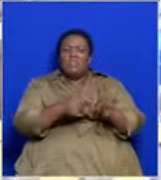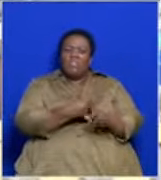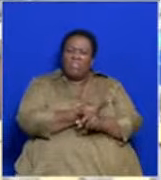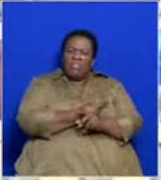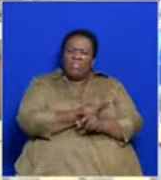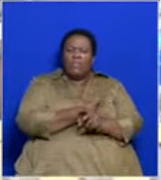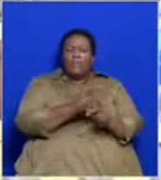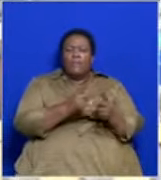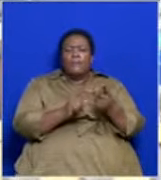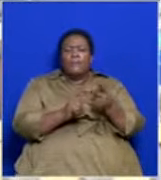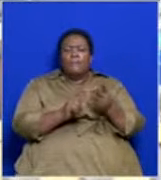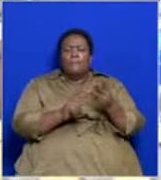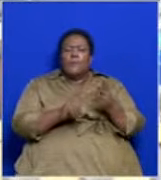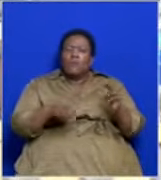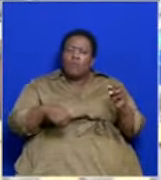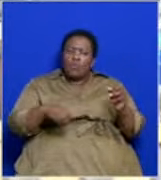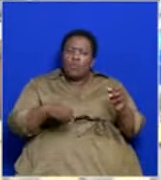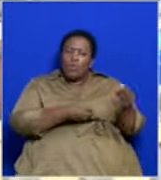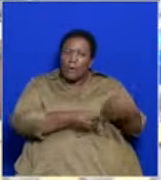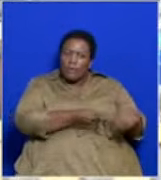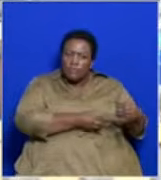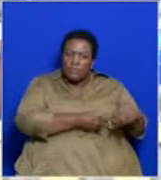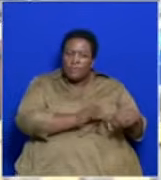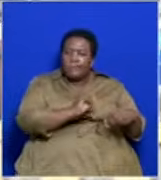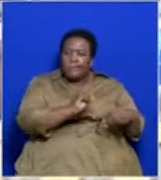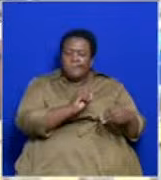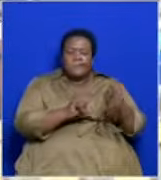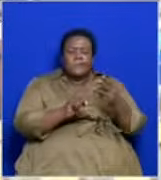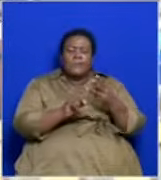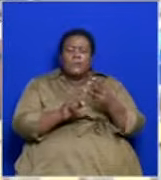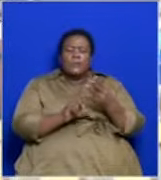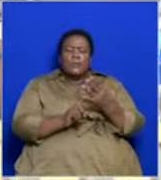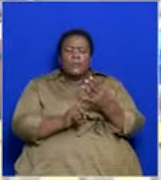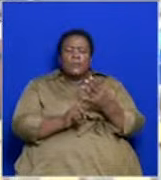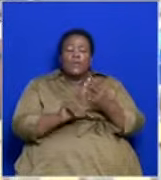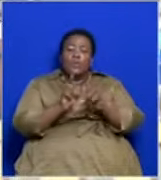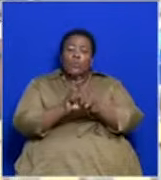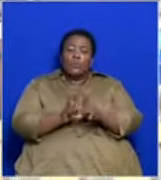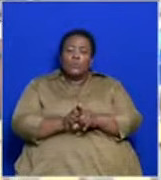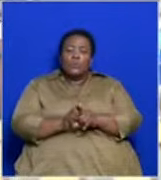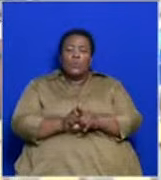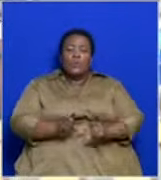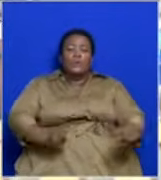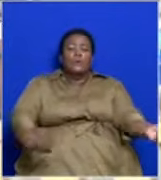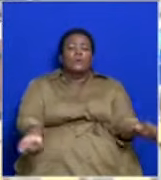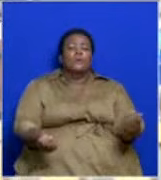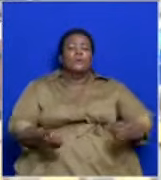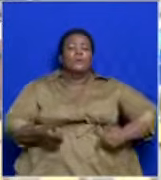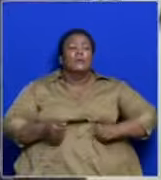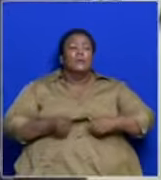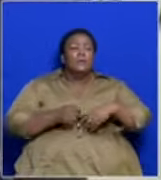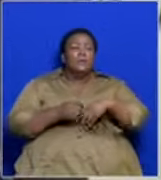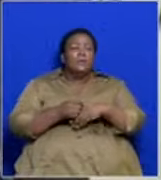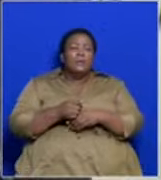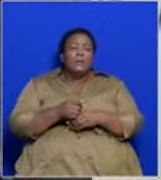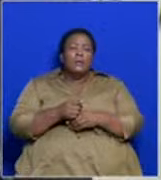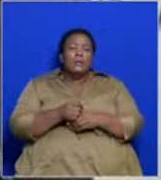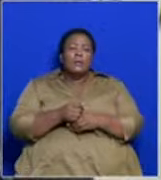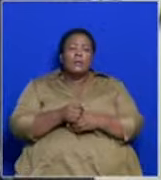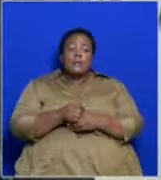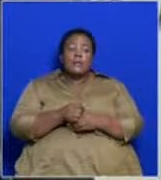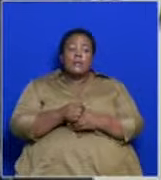corruption, that is there. And also, immediately when the vehicle